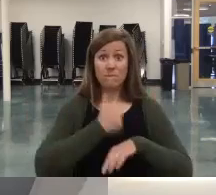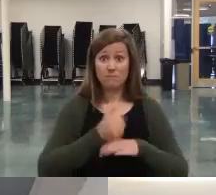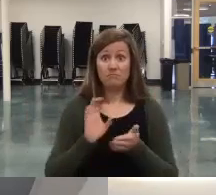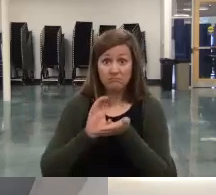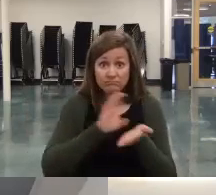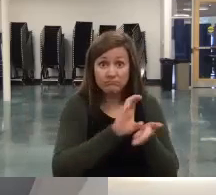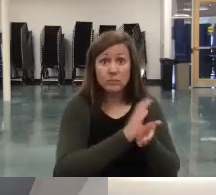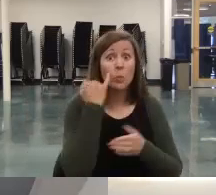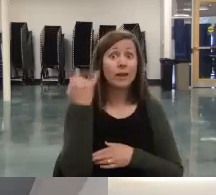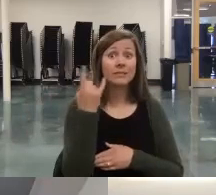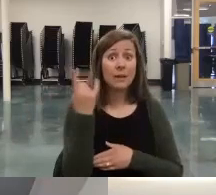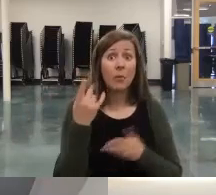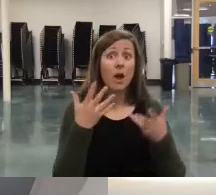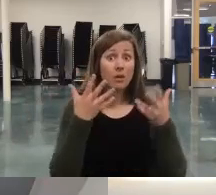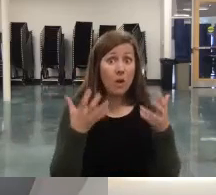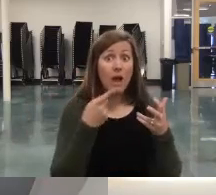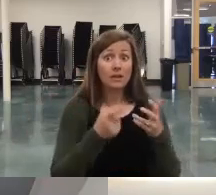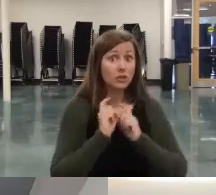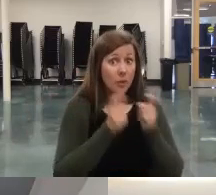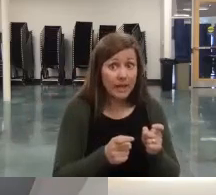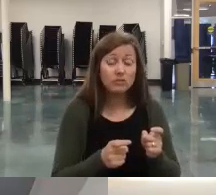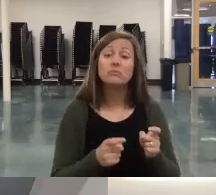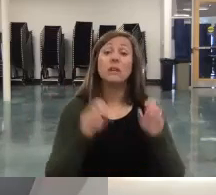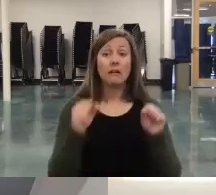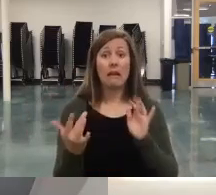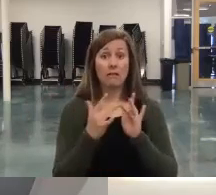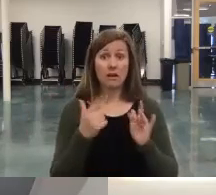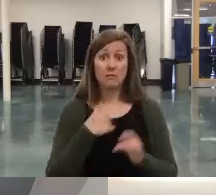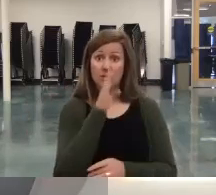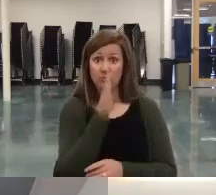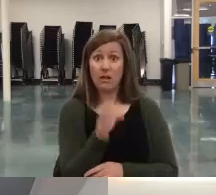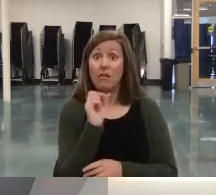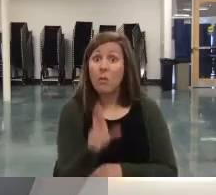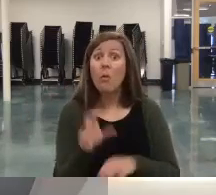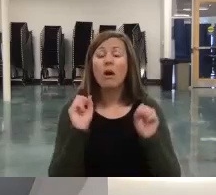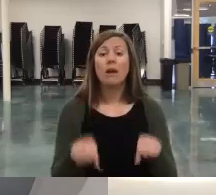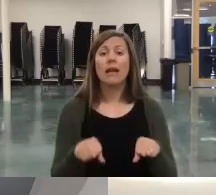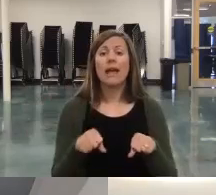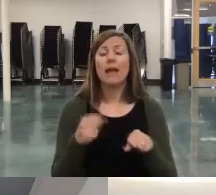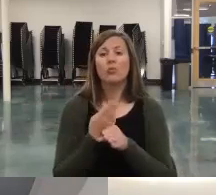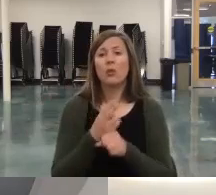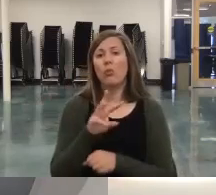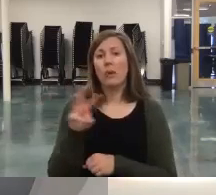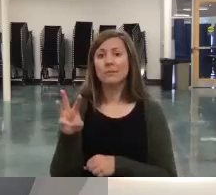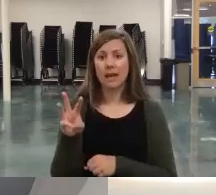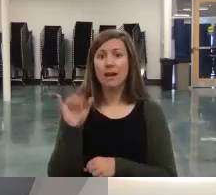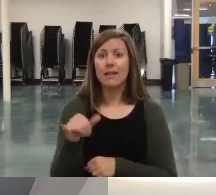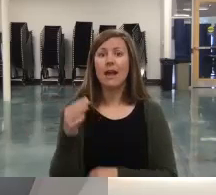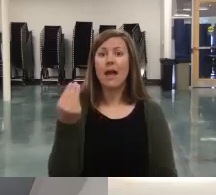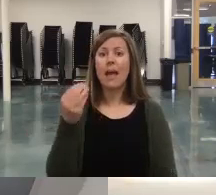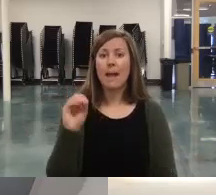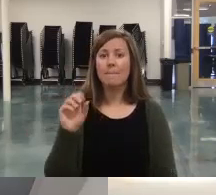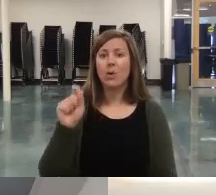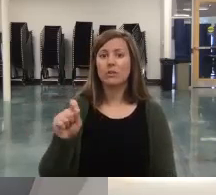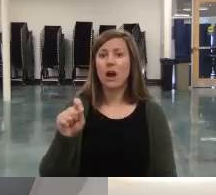or individual is looking to make that donation, they can contact me directly, or they can go to our website, which is